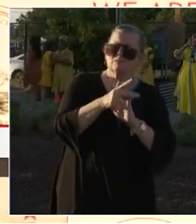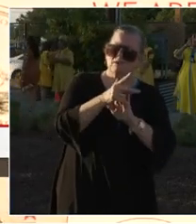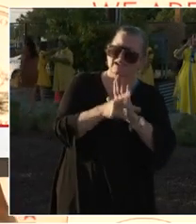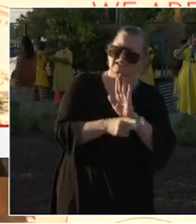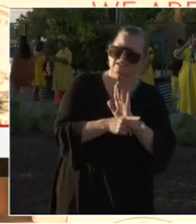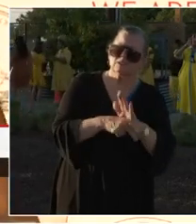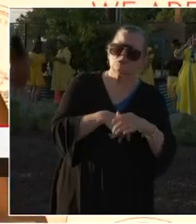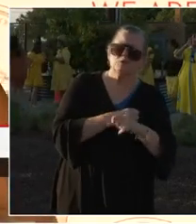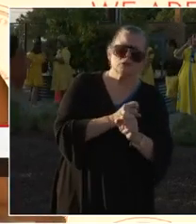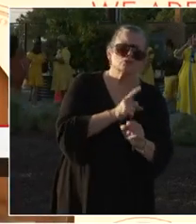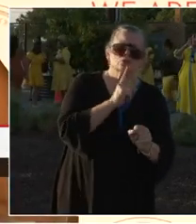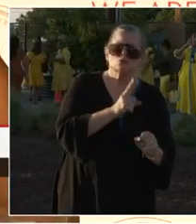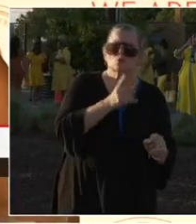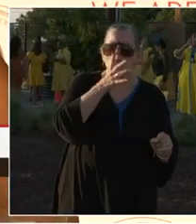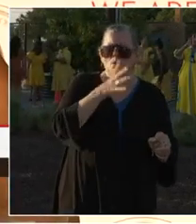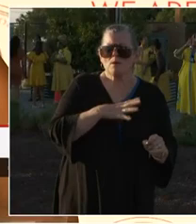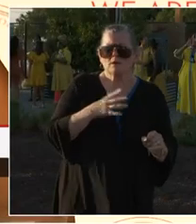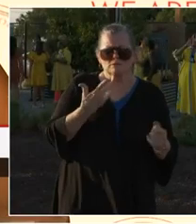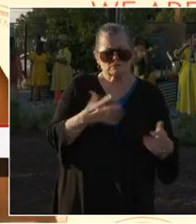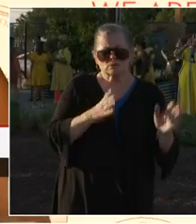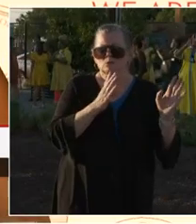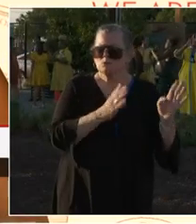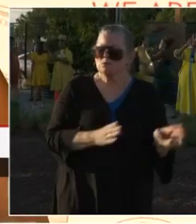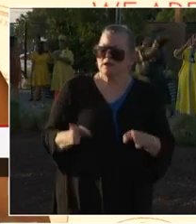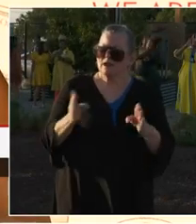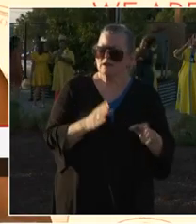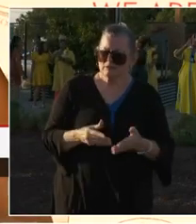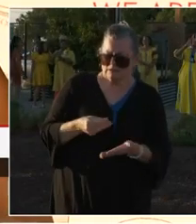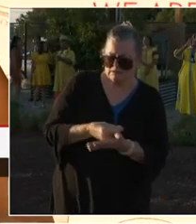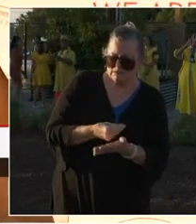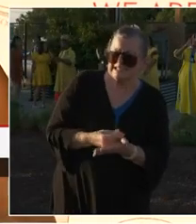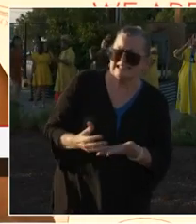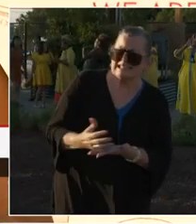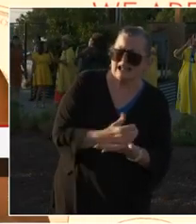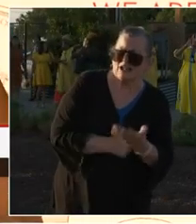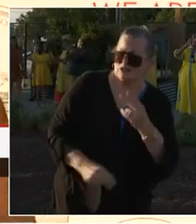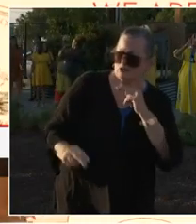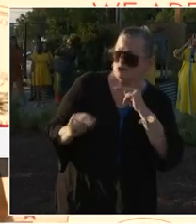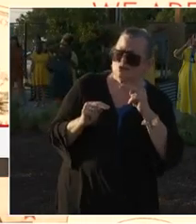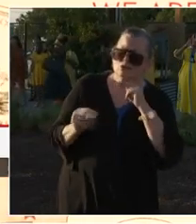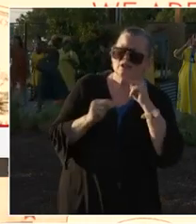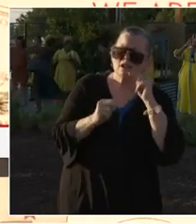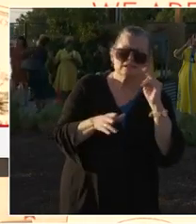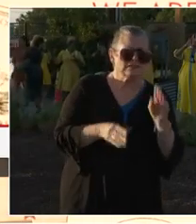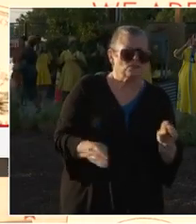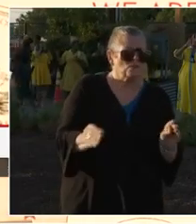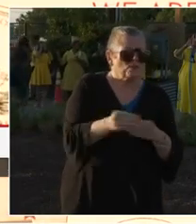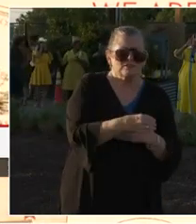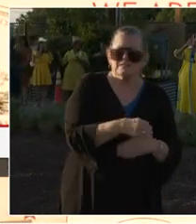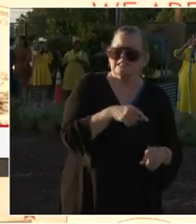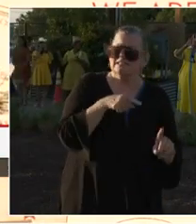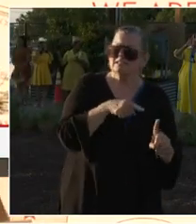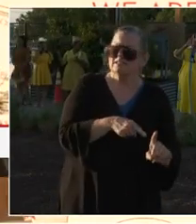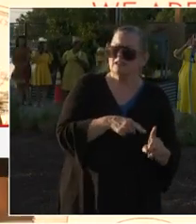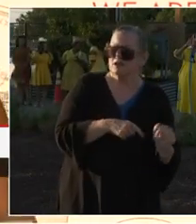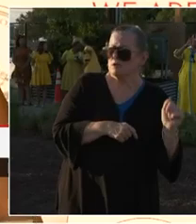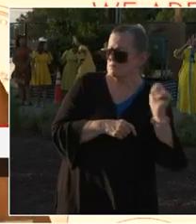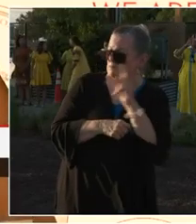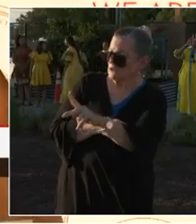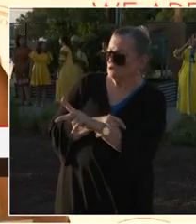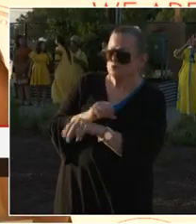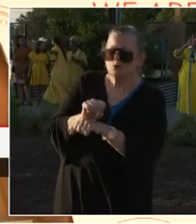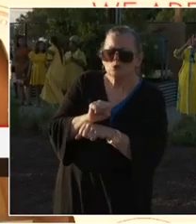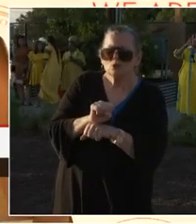women are prepared for salary negotiations in their office, re-entering the workforce,